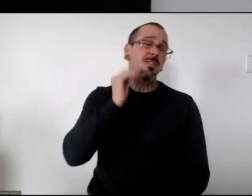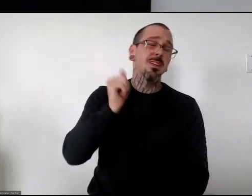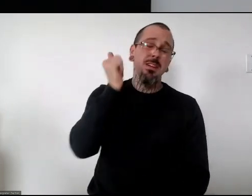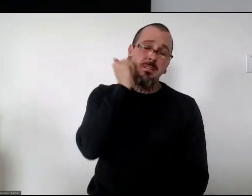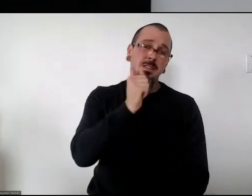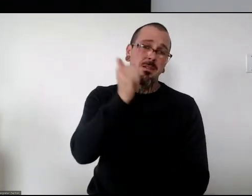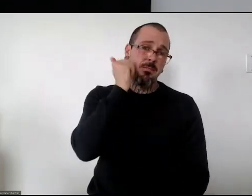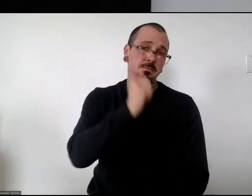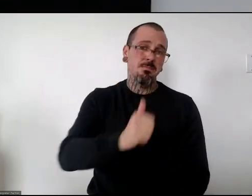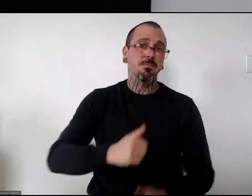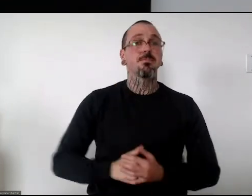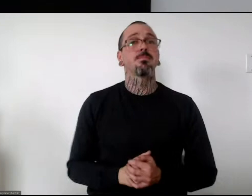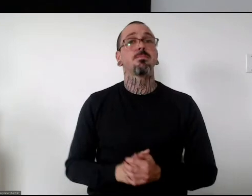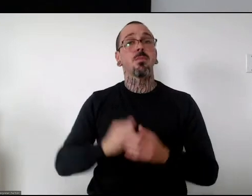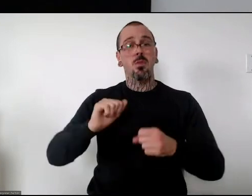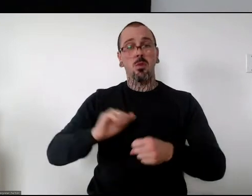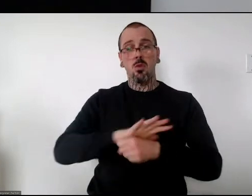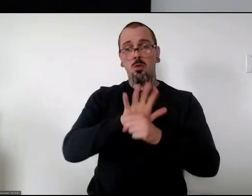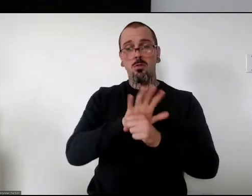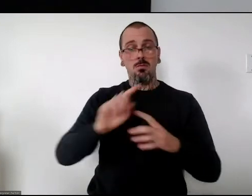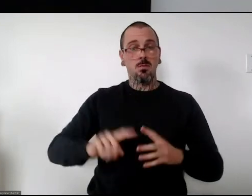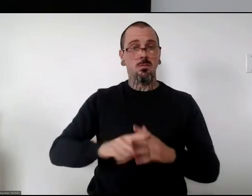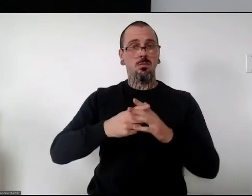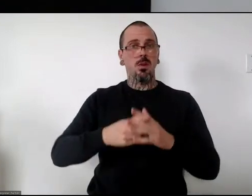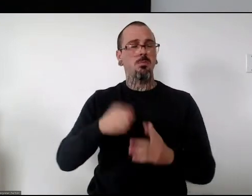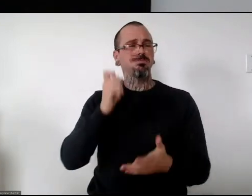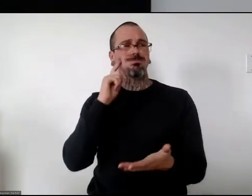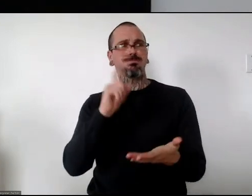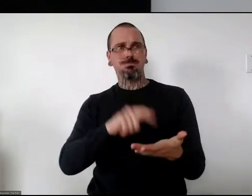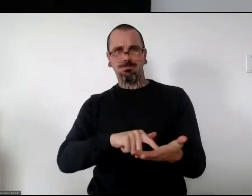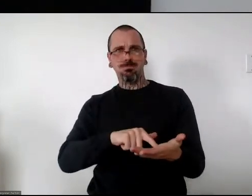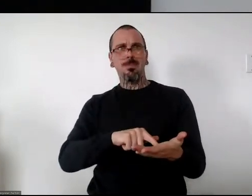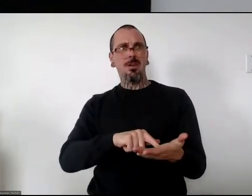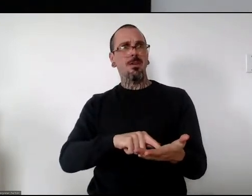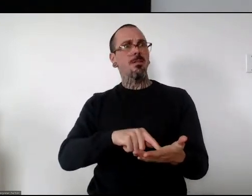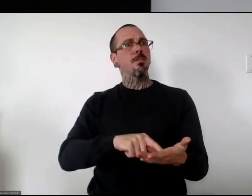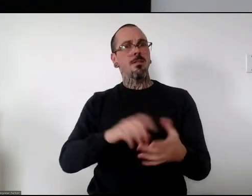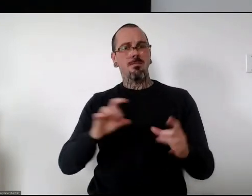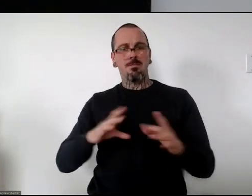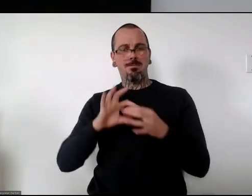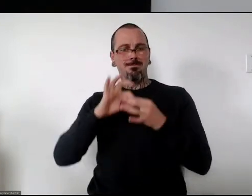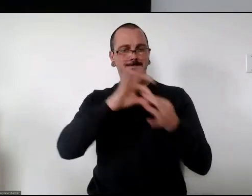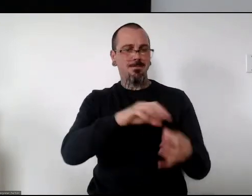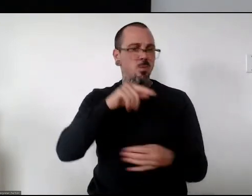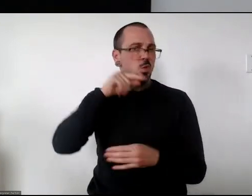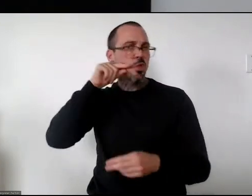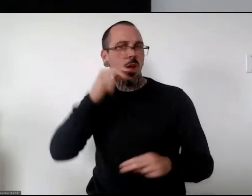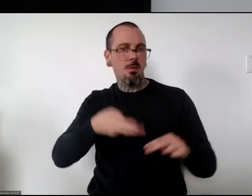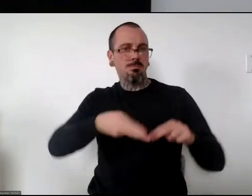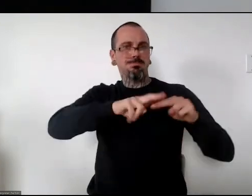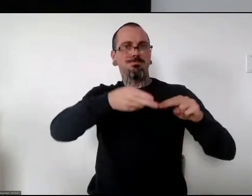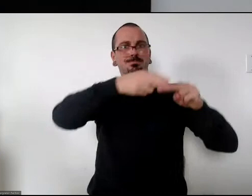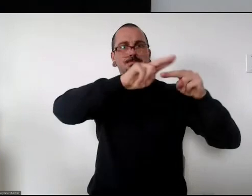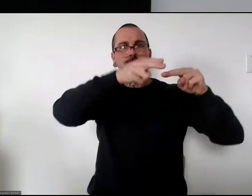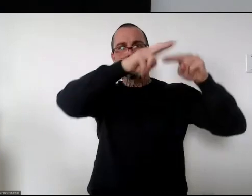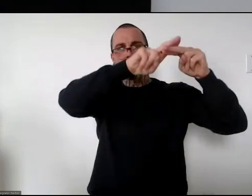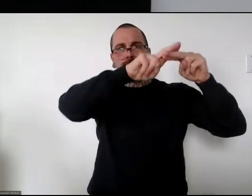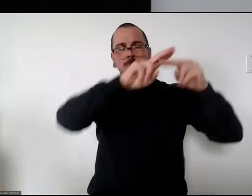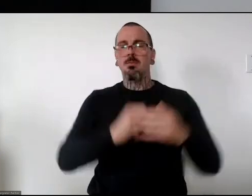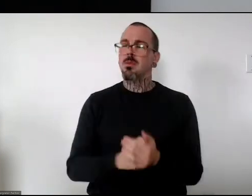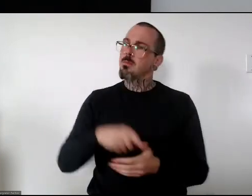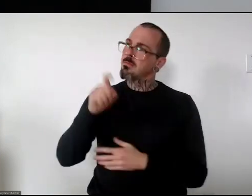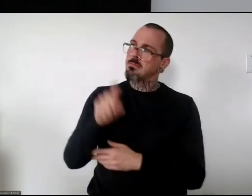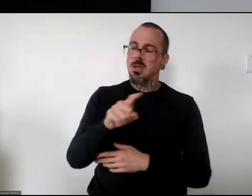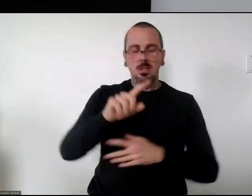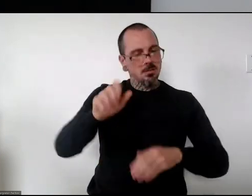gender-based violence has been on the rise. We need calls for action immediately, and the conversation has to